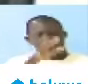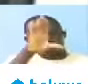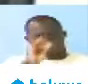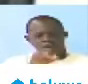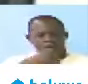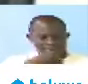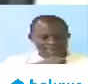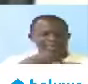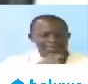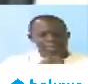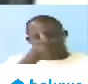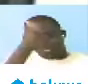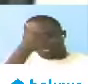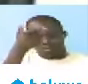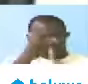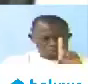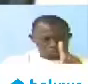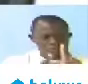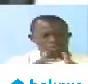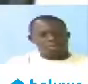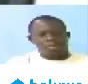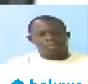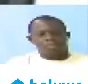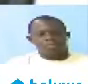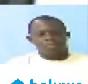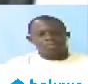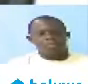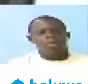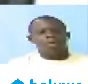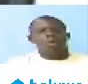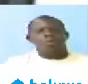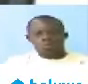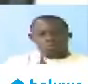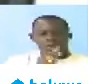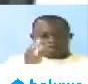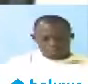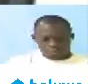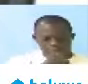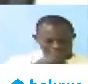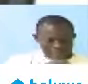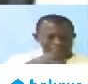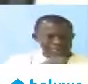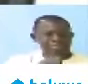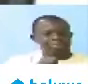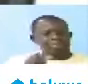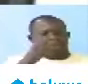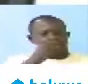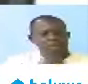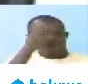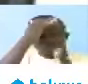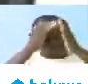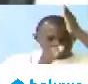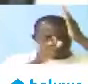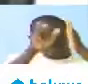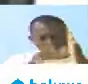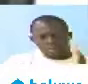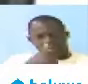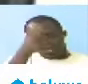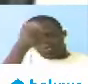we went on the training for 6 months. Yankarandi Sojariala Karuor. We were trained as a soldier for 6 months. Nara